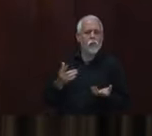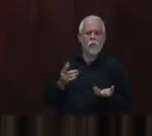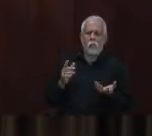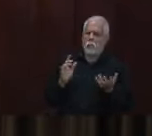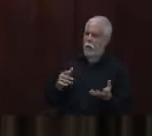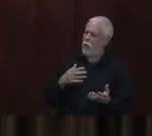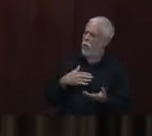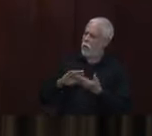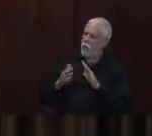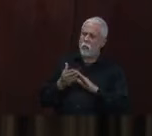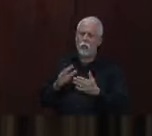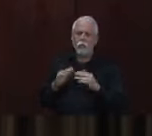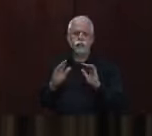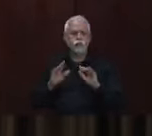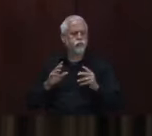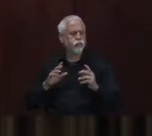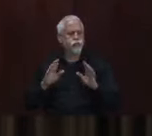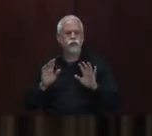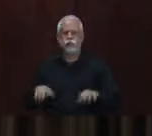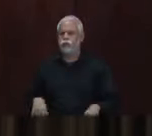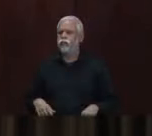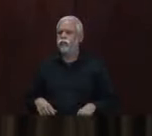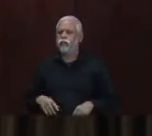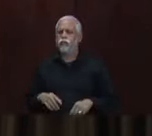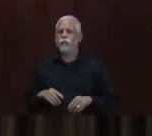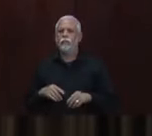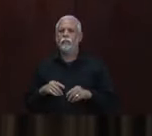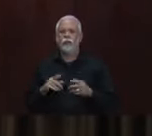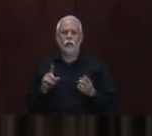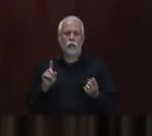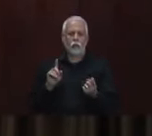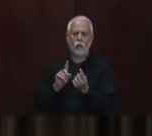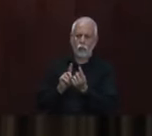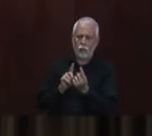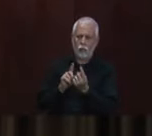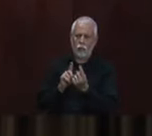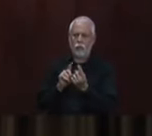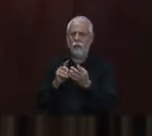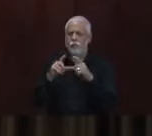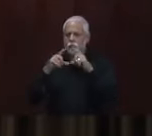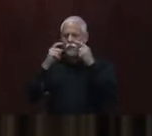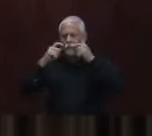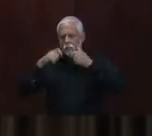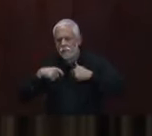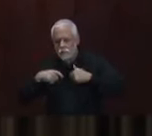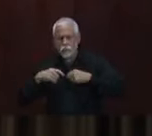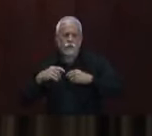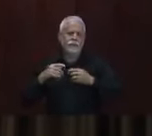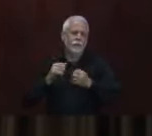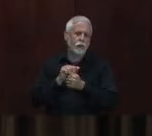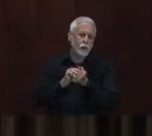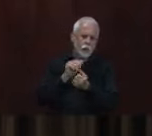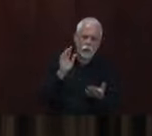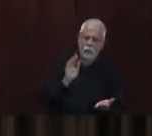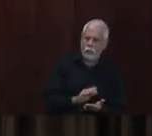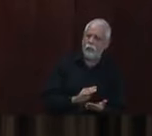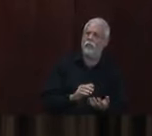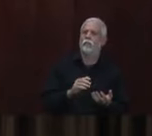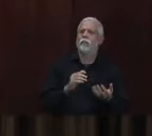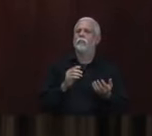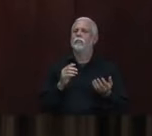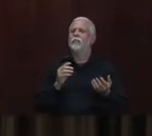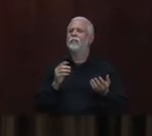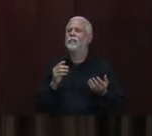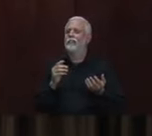is part of your community, that you let your guard down and we start to get within 6 feet. We don't wear our face covering. We don't wash our hands. And